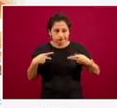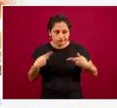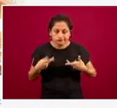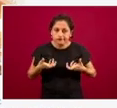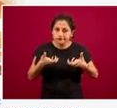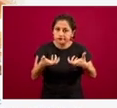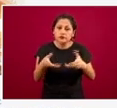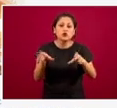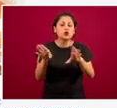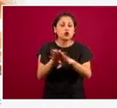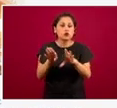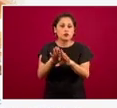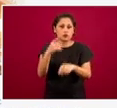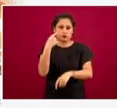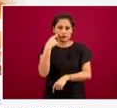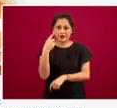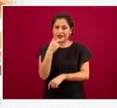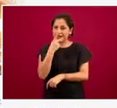This is a set of guidelines